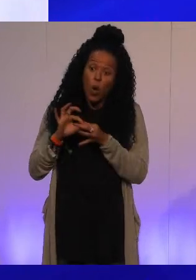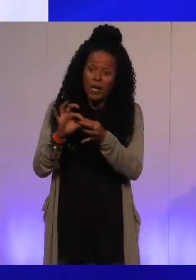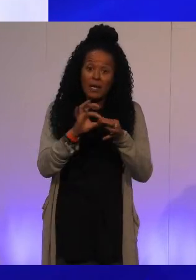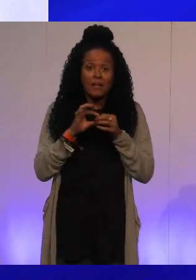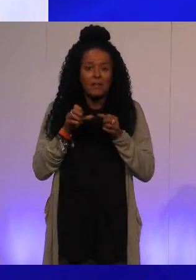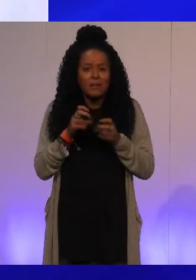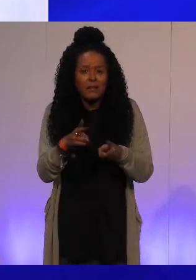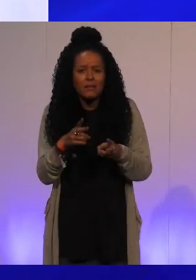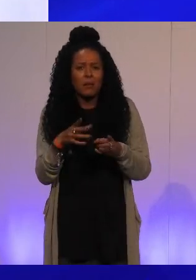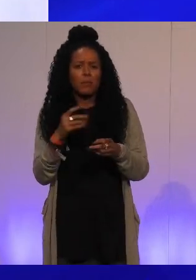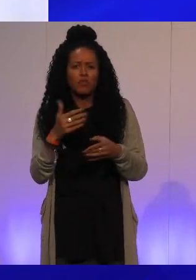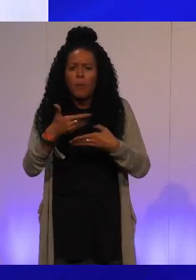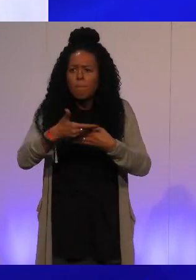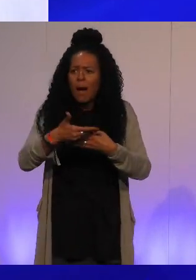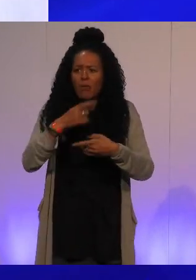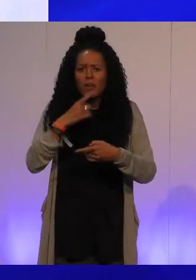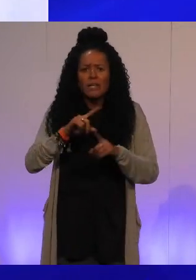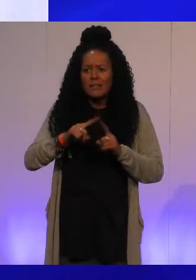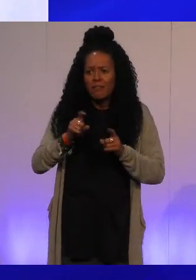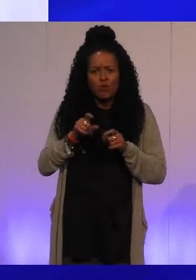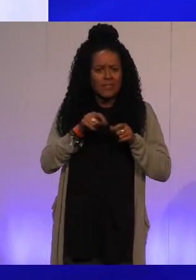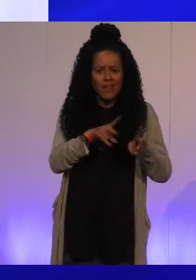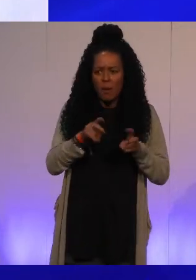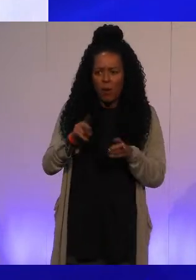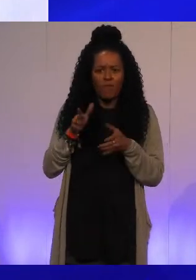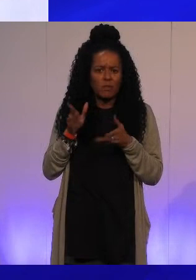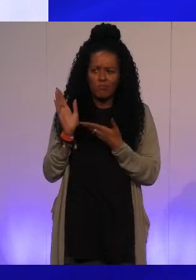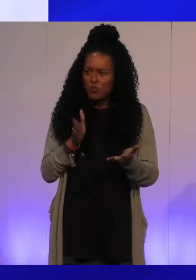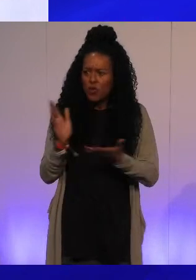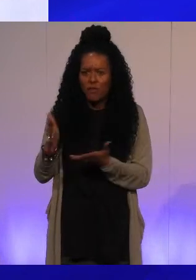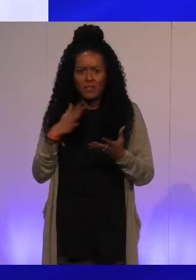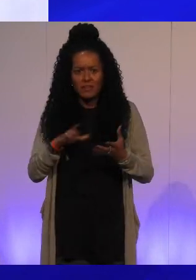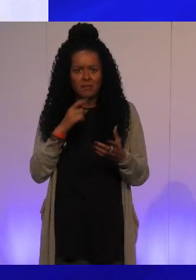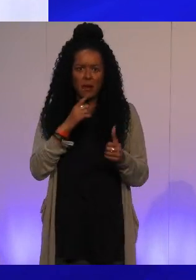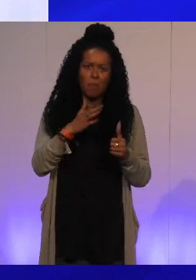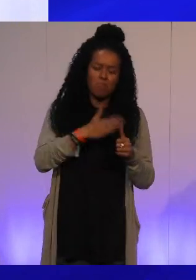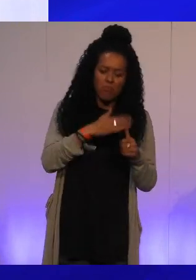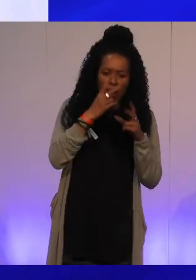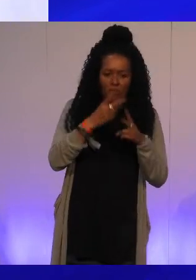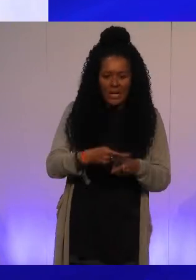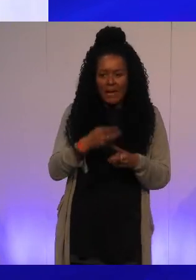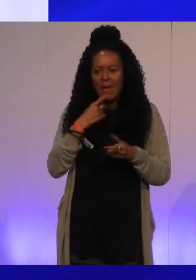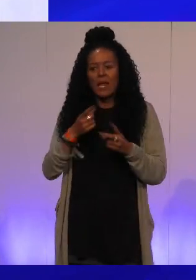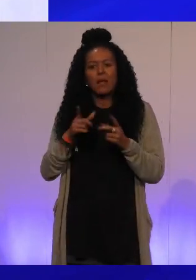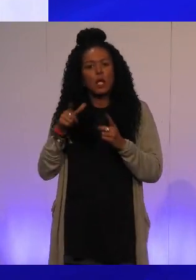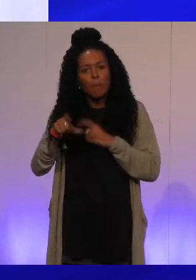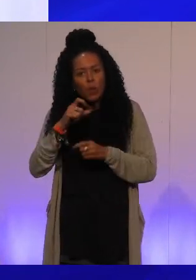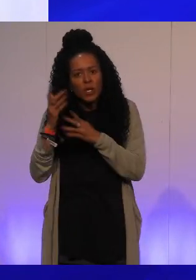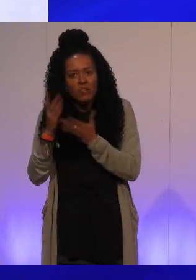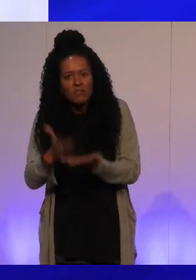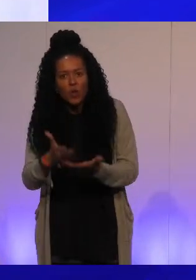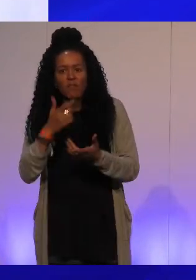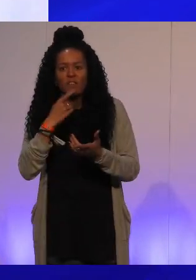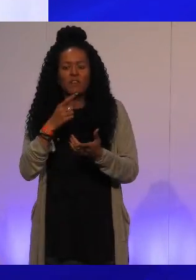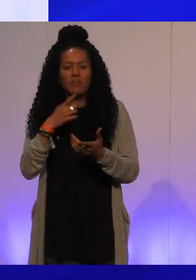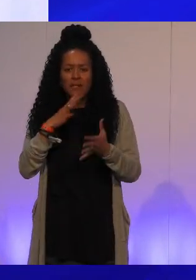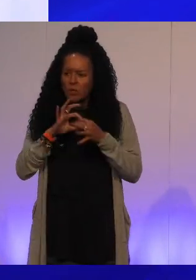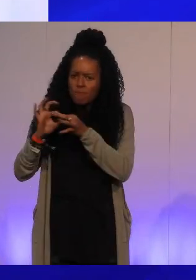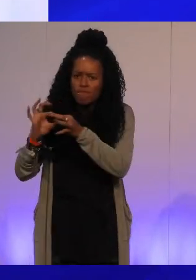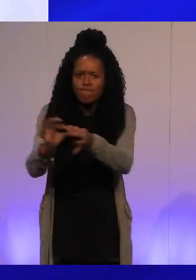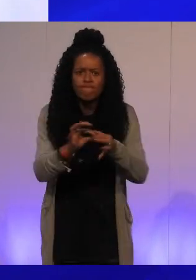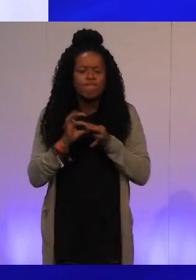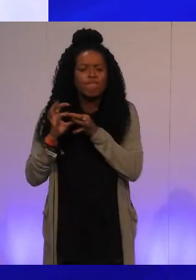of the barriers between different types of services, between primary care and GP services and secondary care services like the